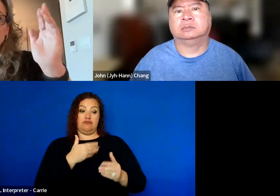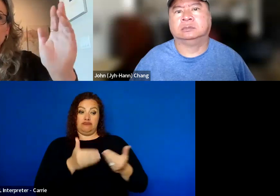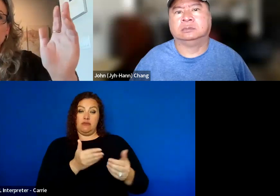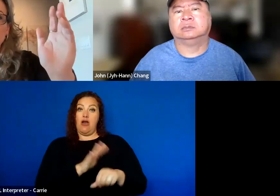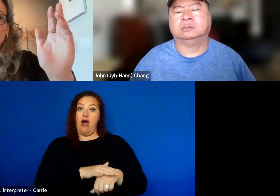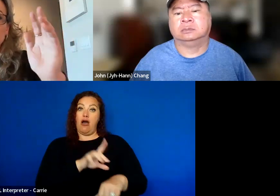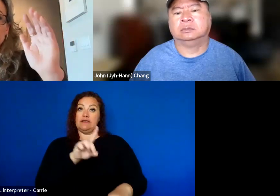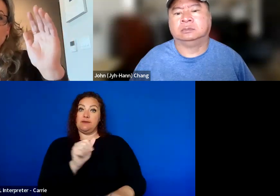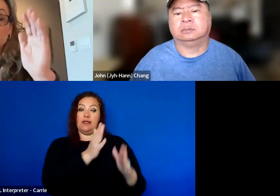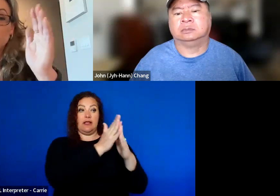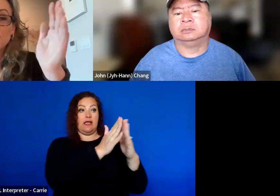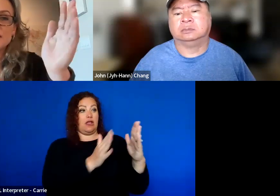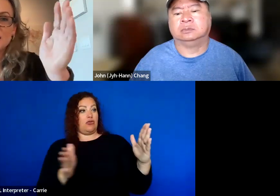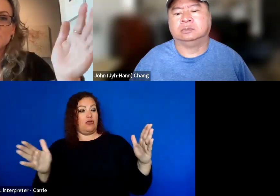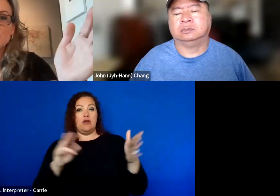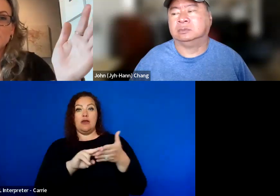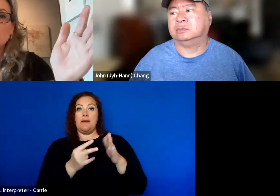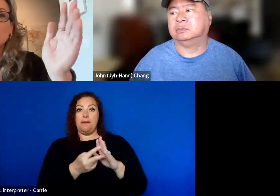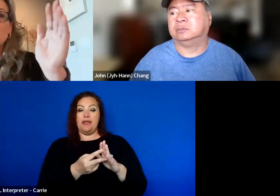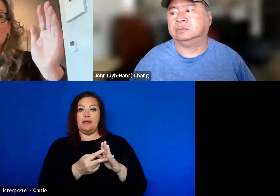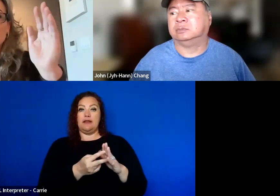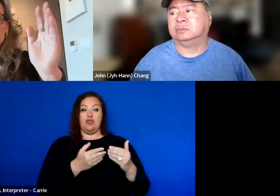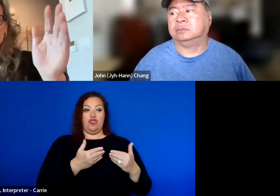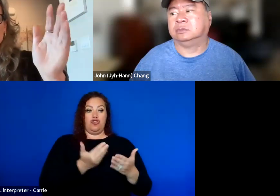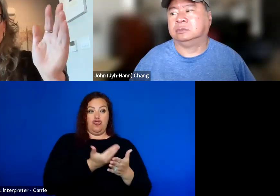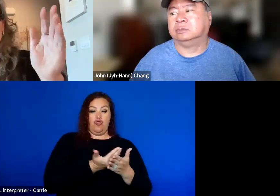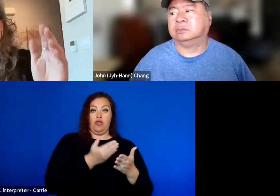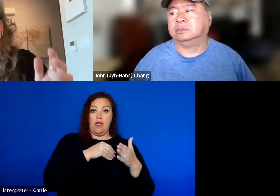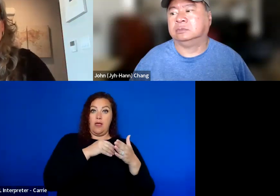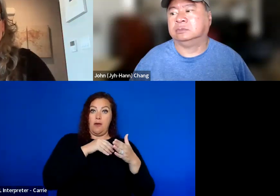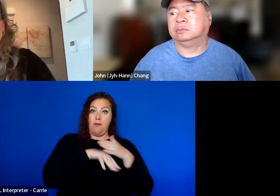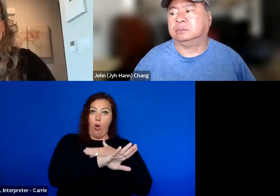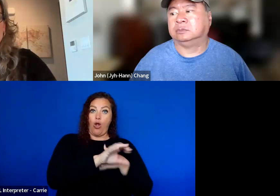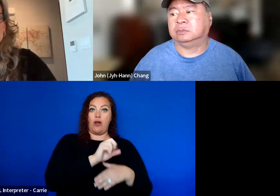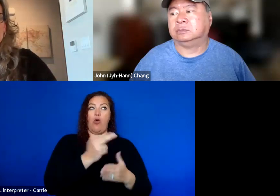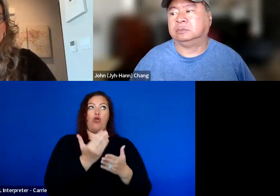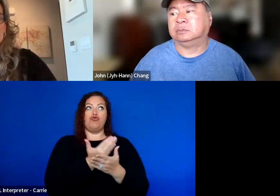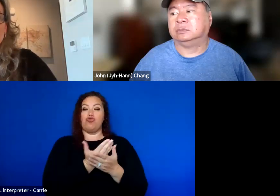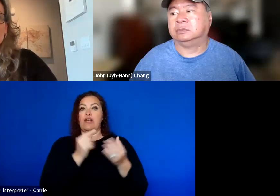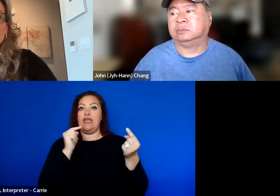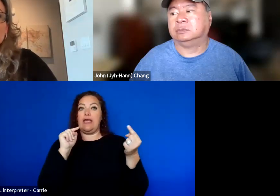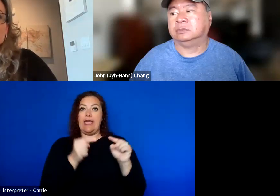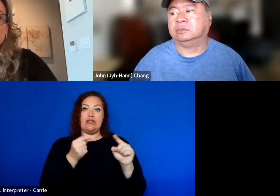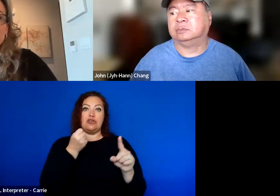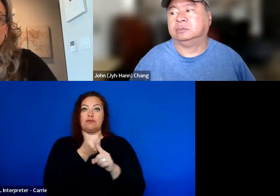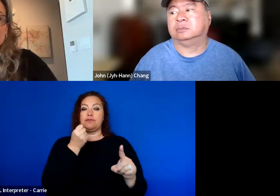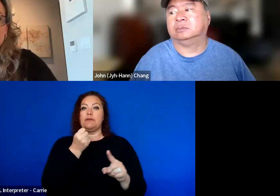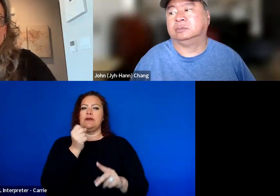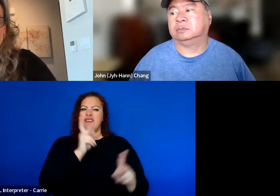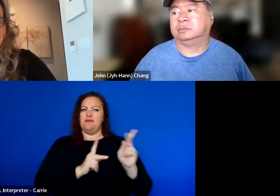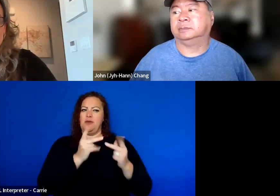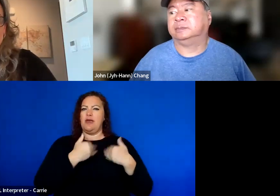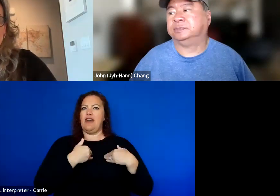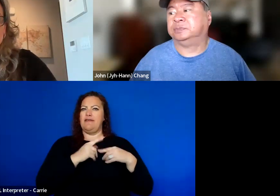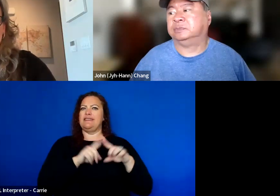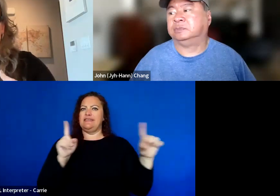continuum, meaning, well, in this case, newly born or newly injured. Folks will have very different needs